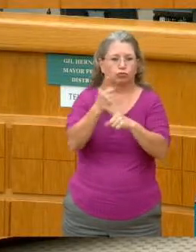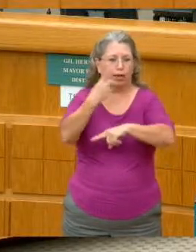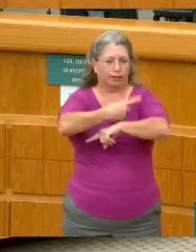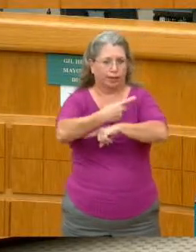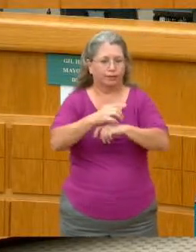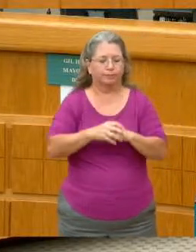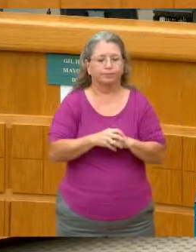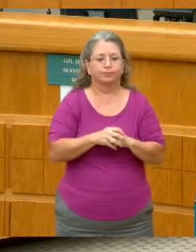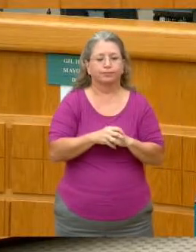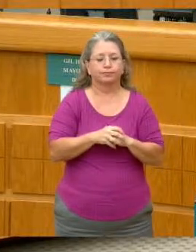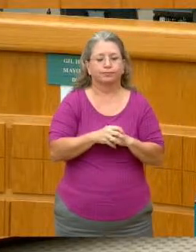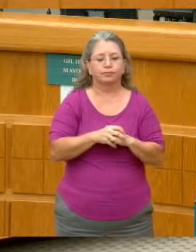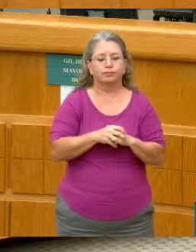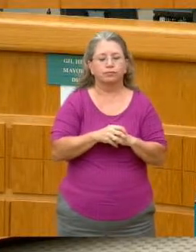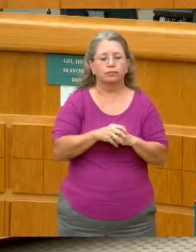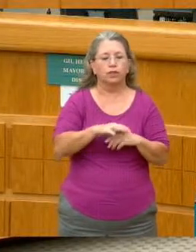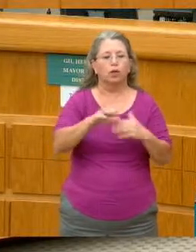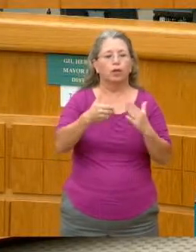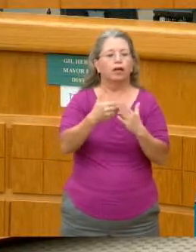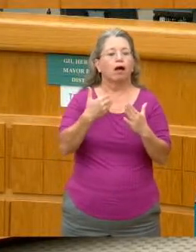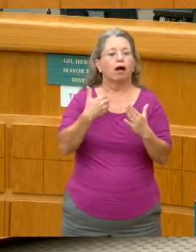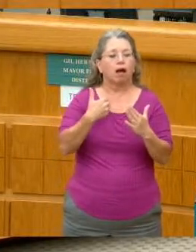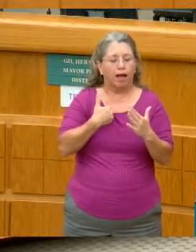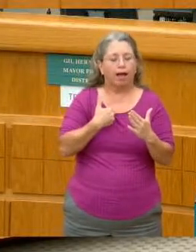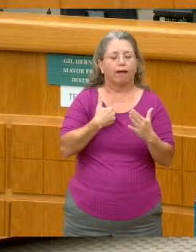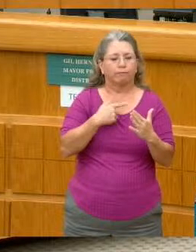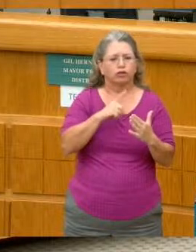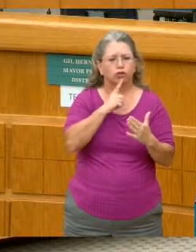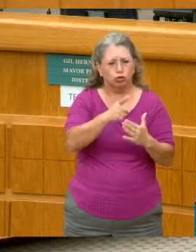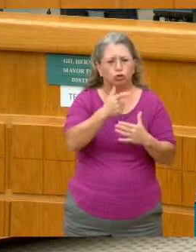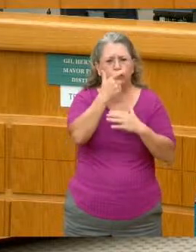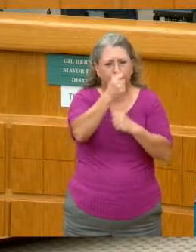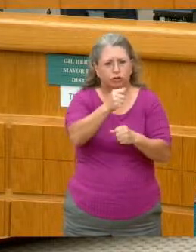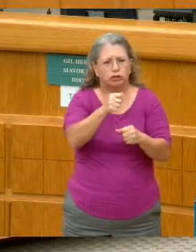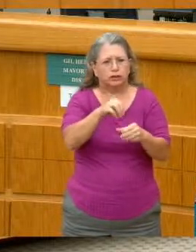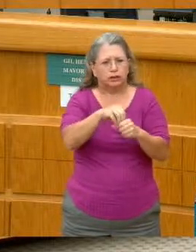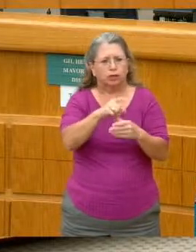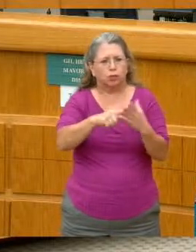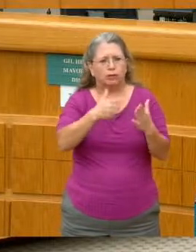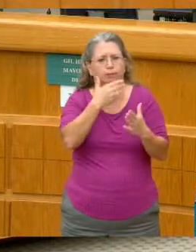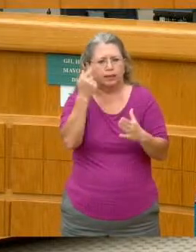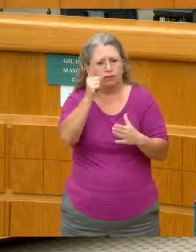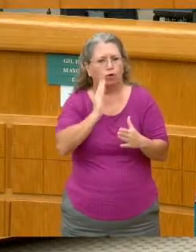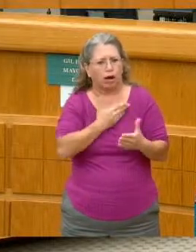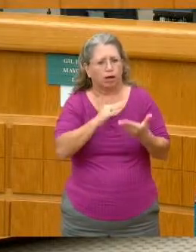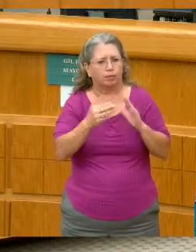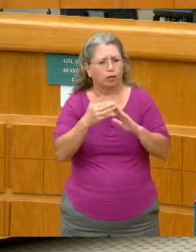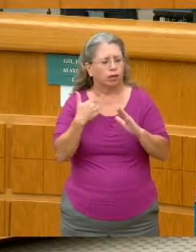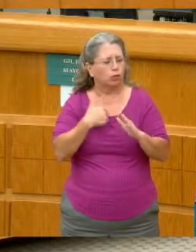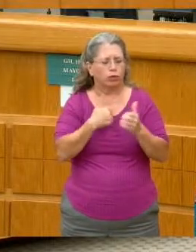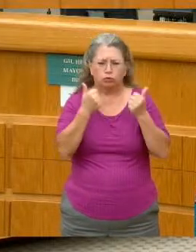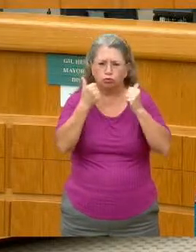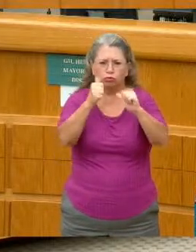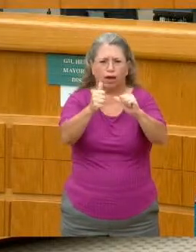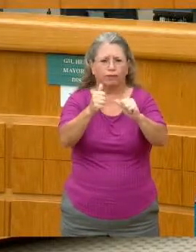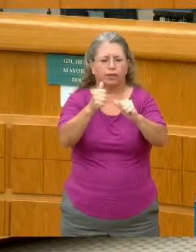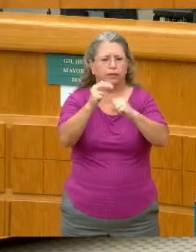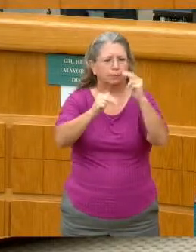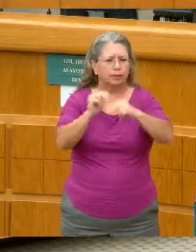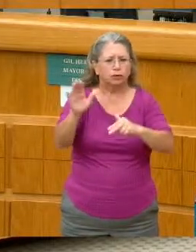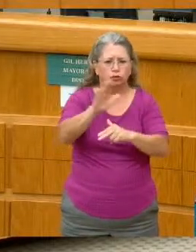our community, and we will continue to strive to build confidence and trust. Continue to